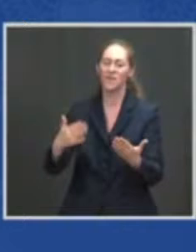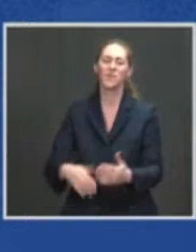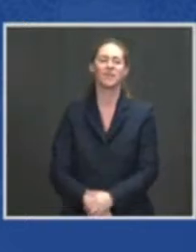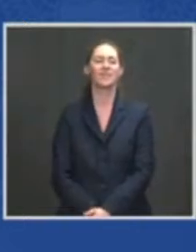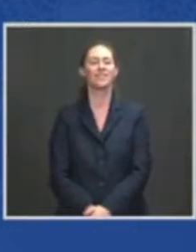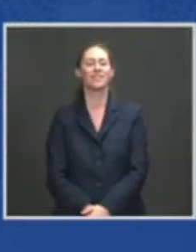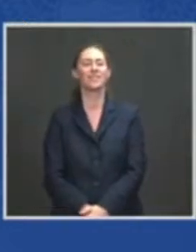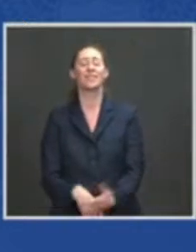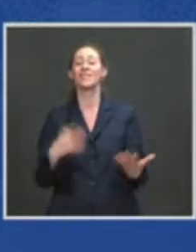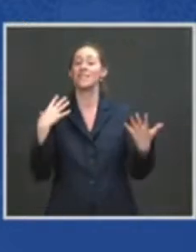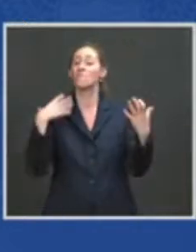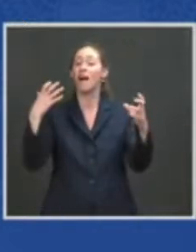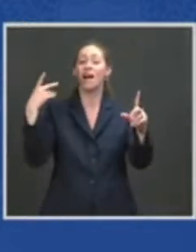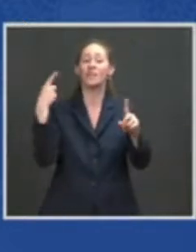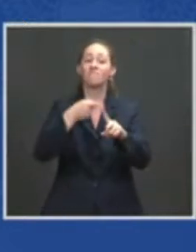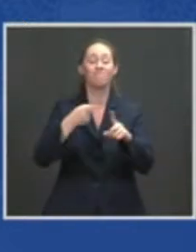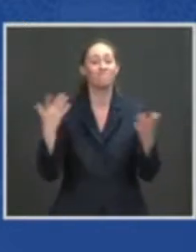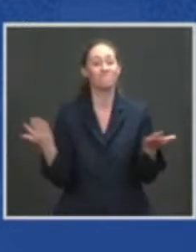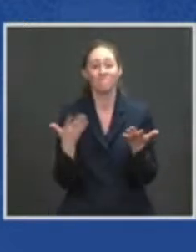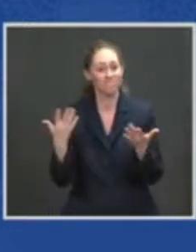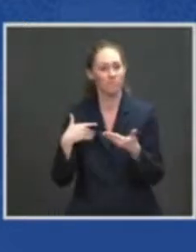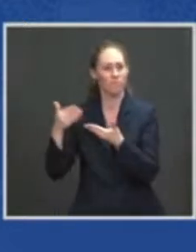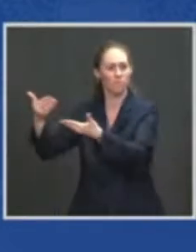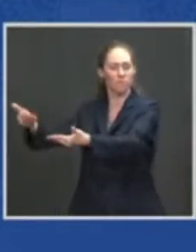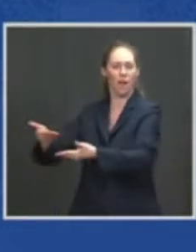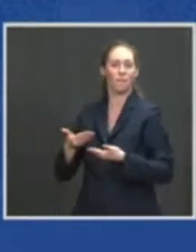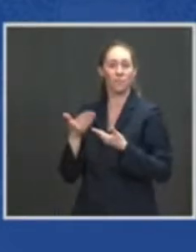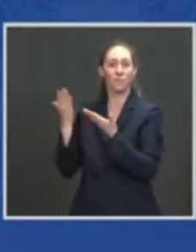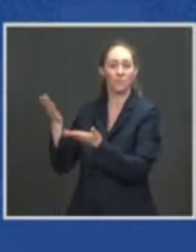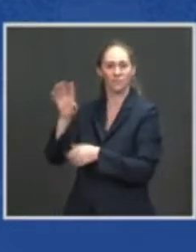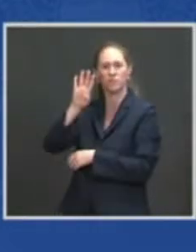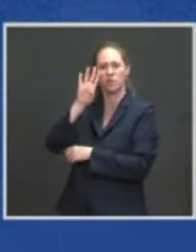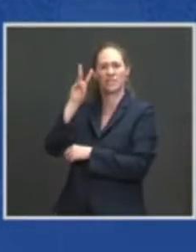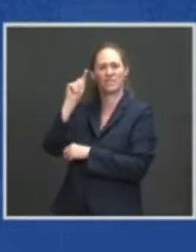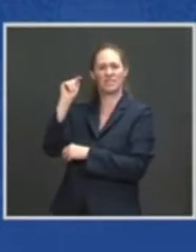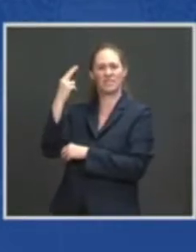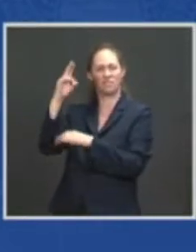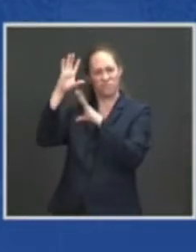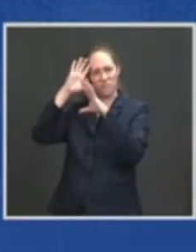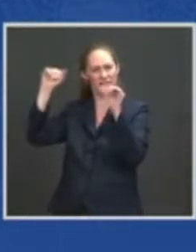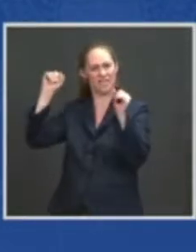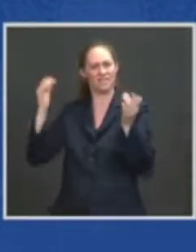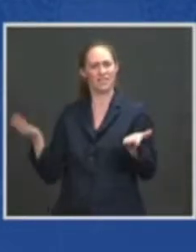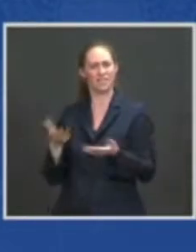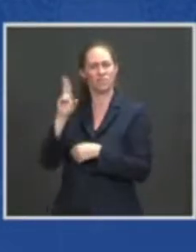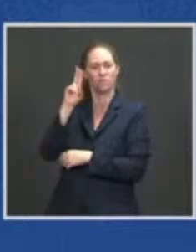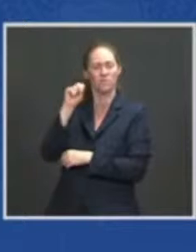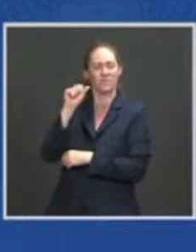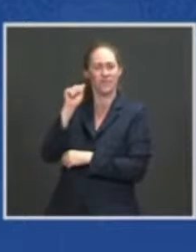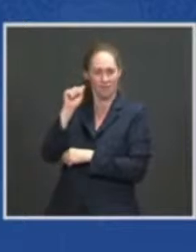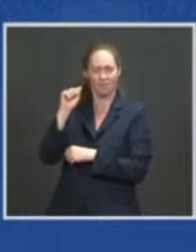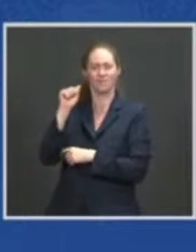introduce and welcome the 46th President of the United States, Joe Biden.